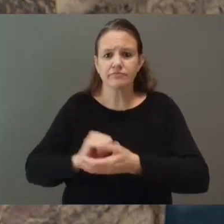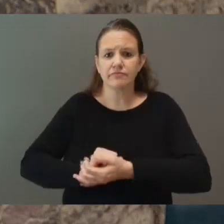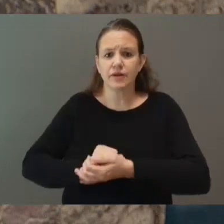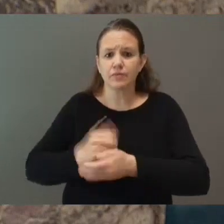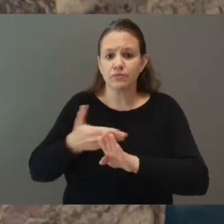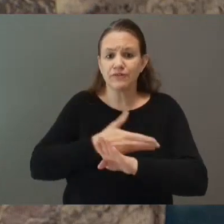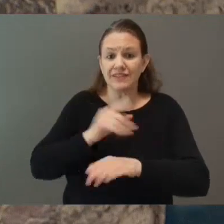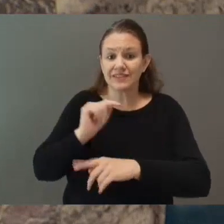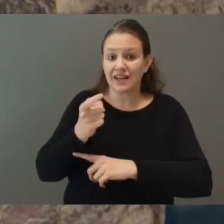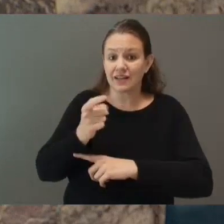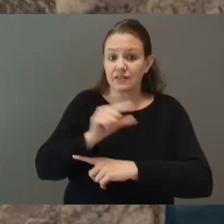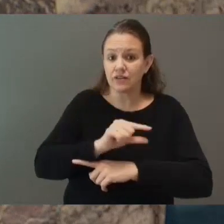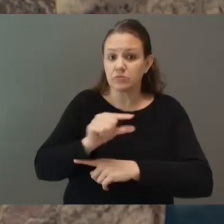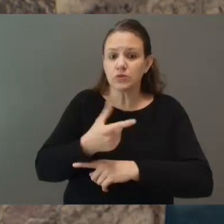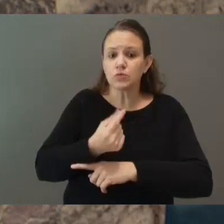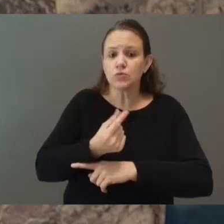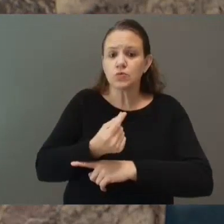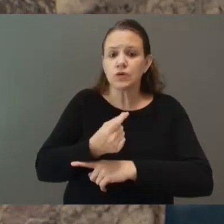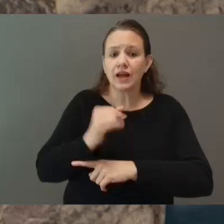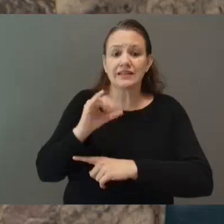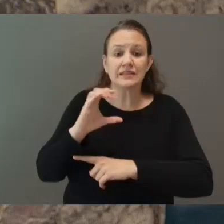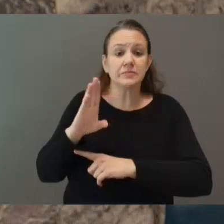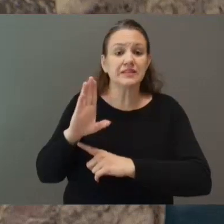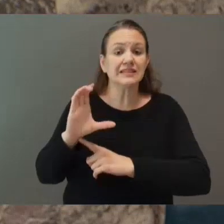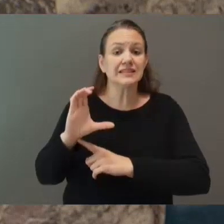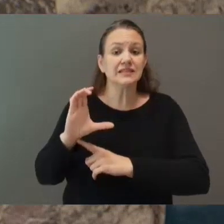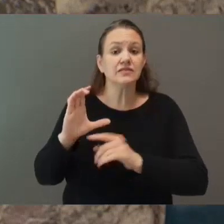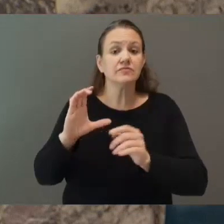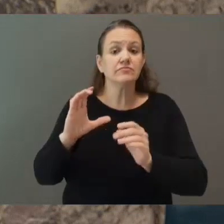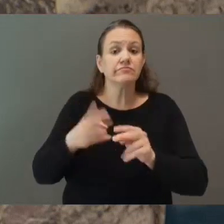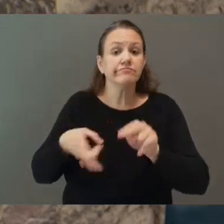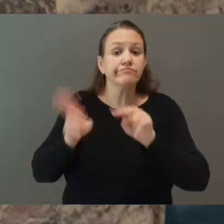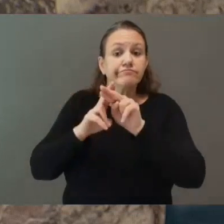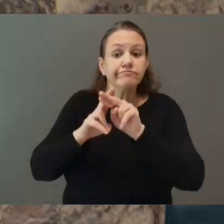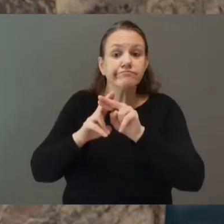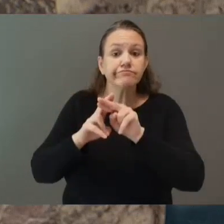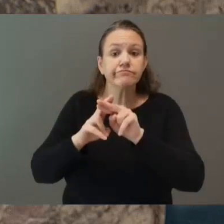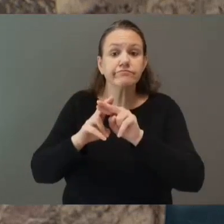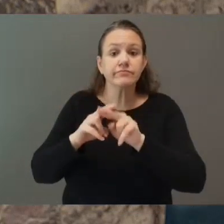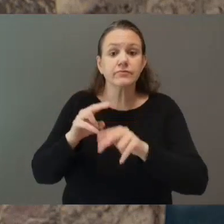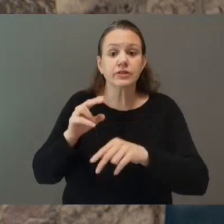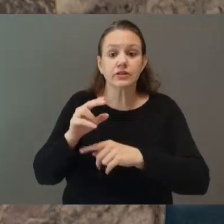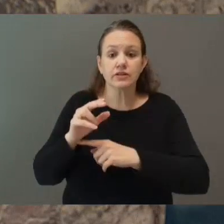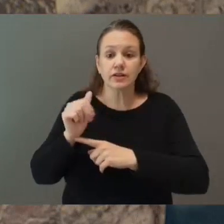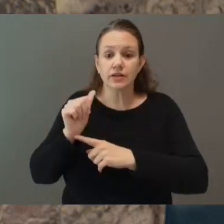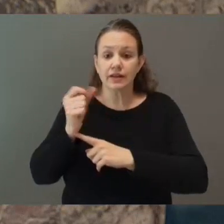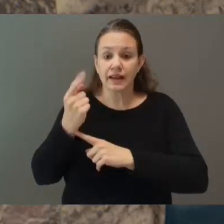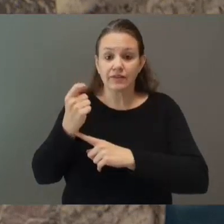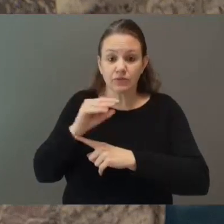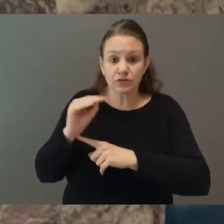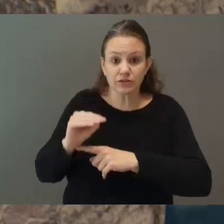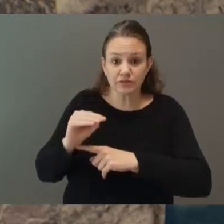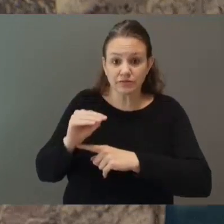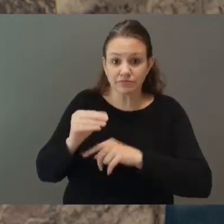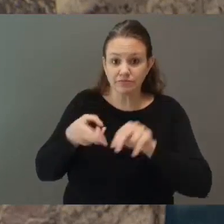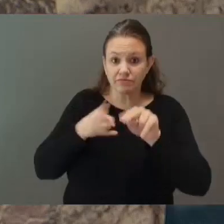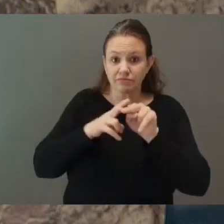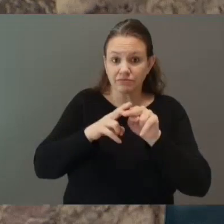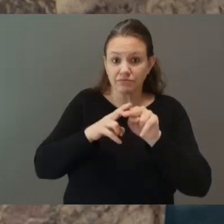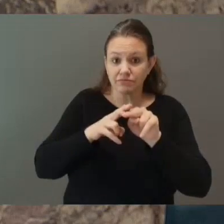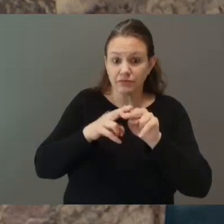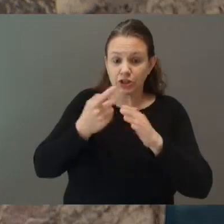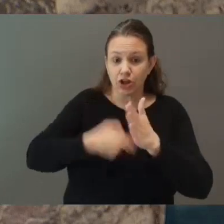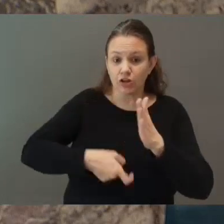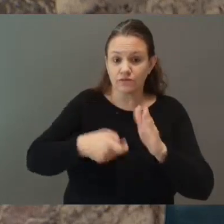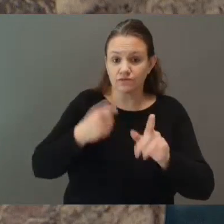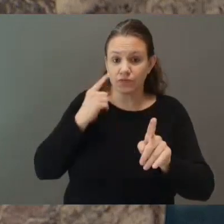11%, and they also hiked MSP. They used MSP as their own little bank account. You know, they put